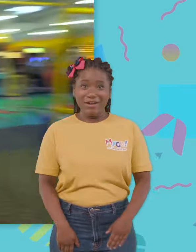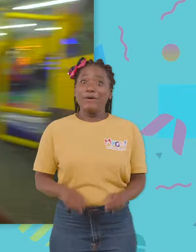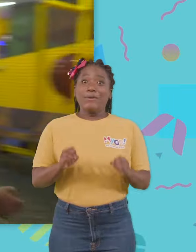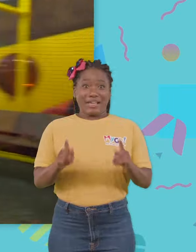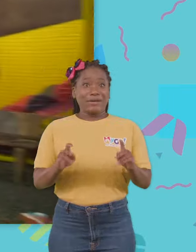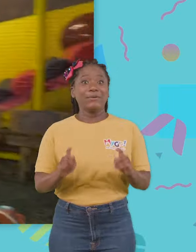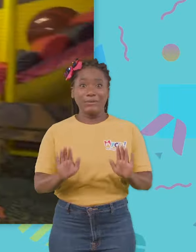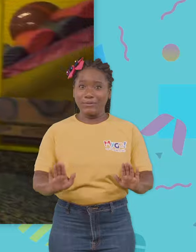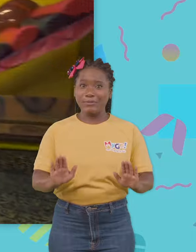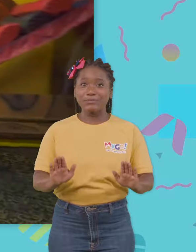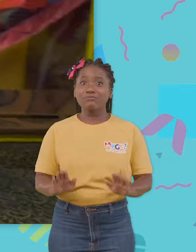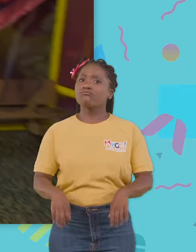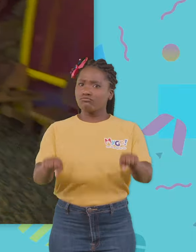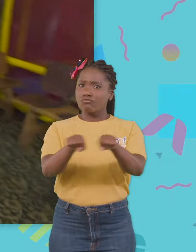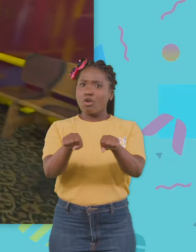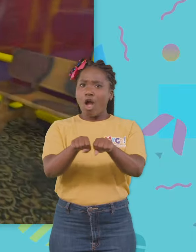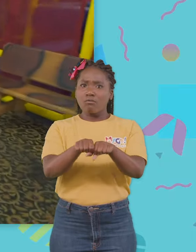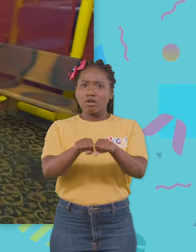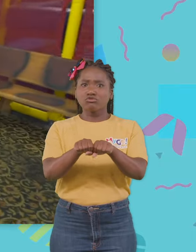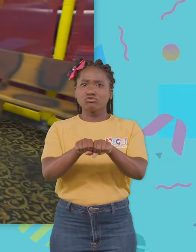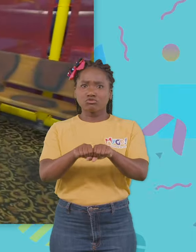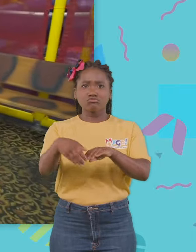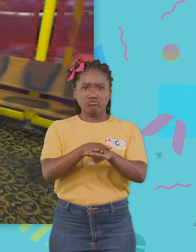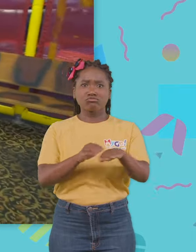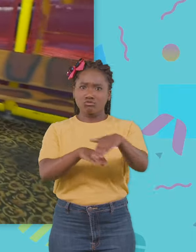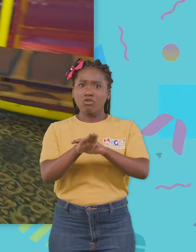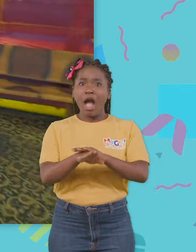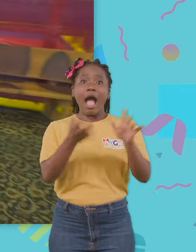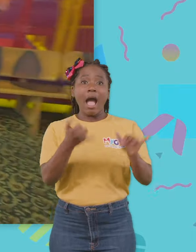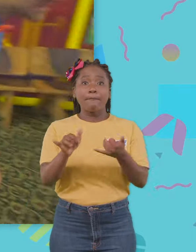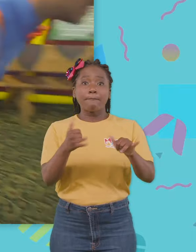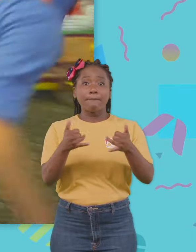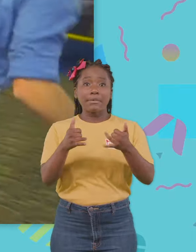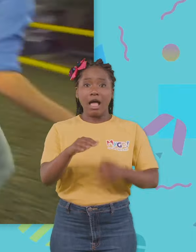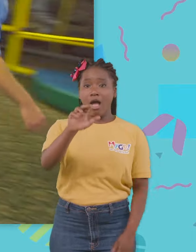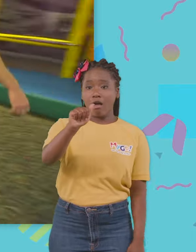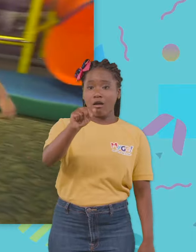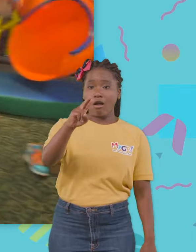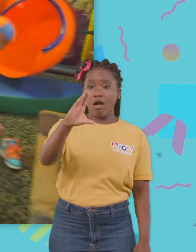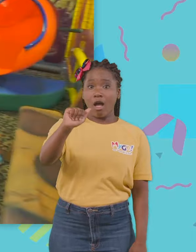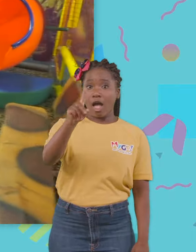Okay. Okay. Let's put my shoes back on and let's play some arcade games.